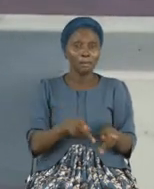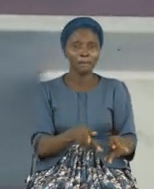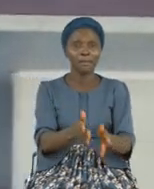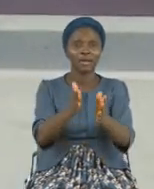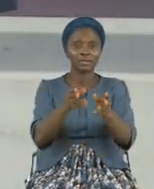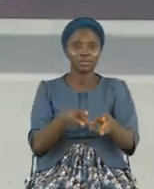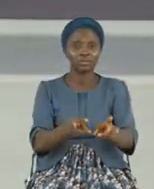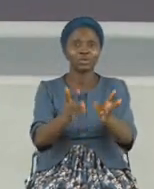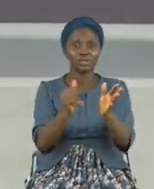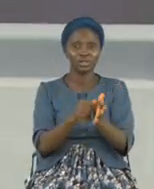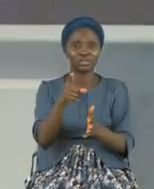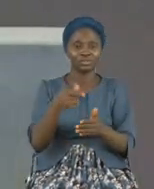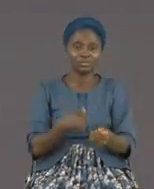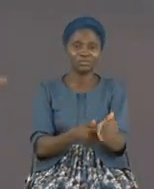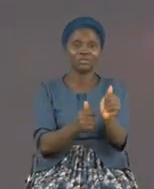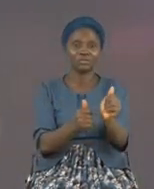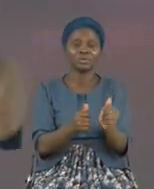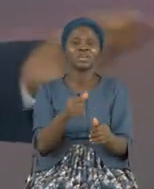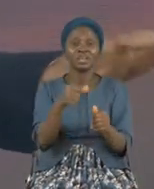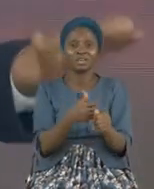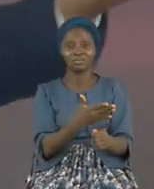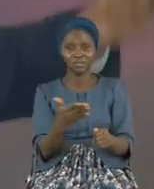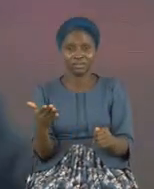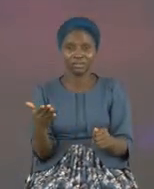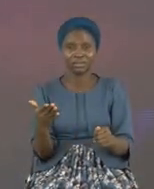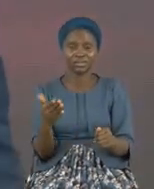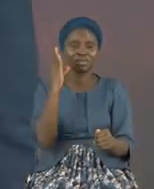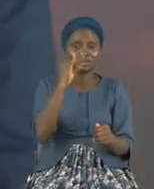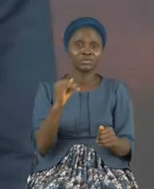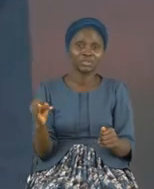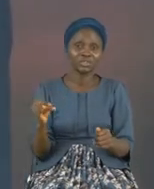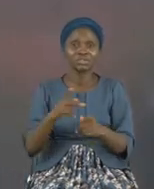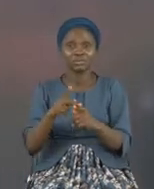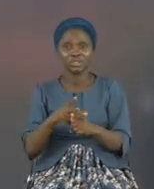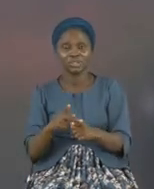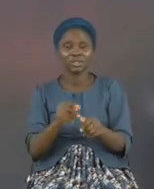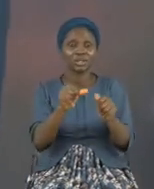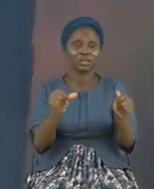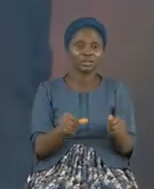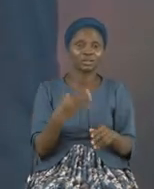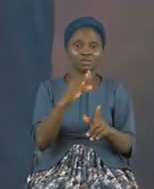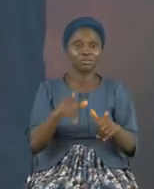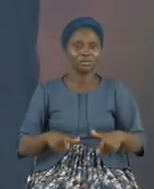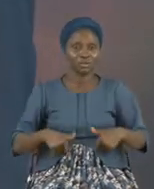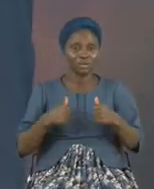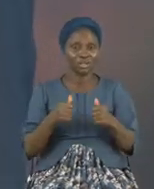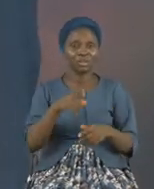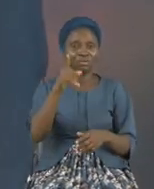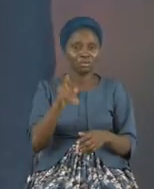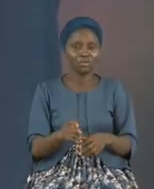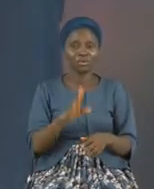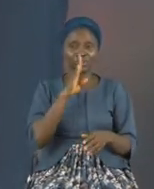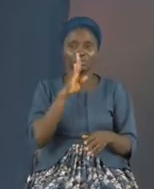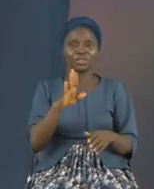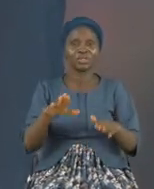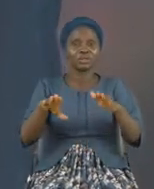everything from prayer to preaching to the practical area of your life must be based on